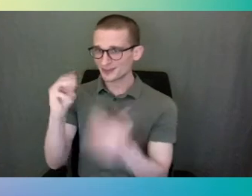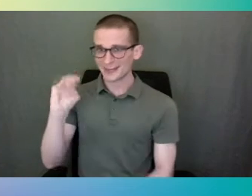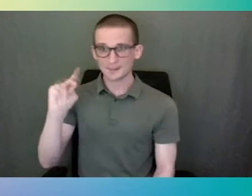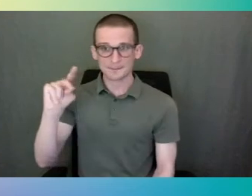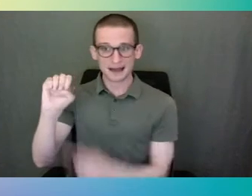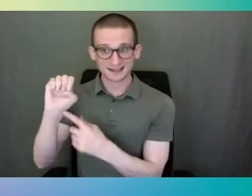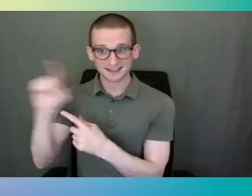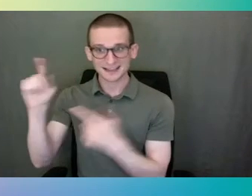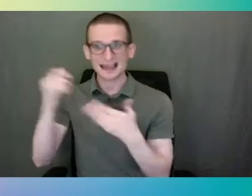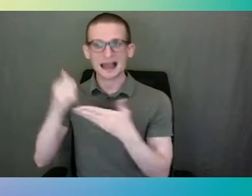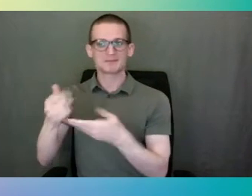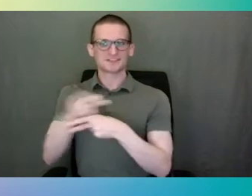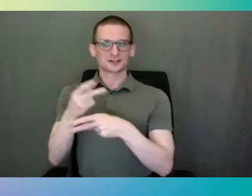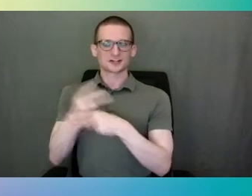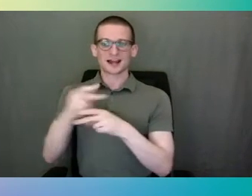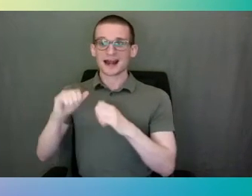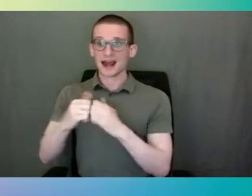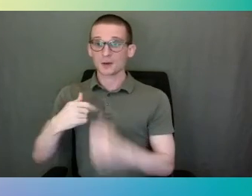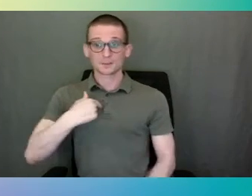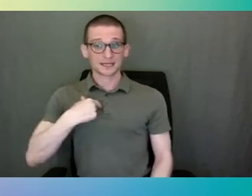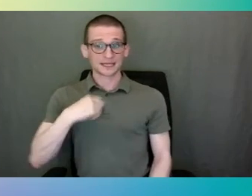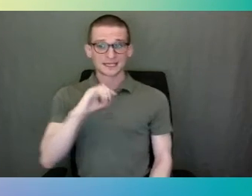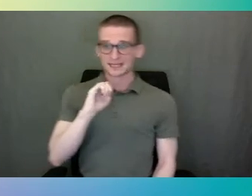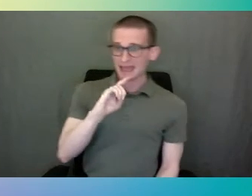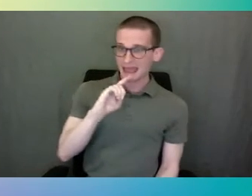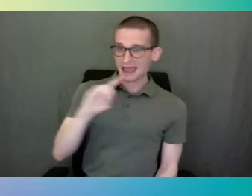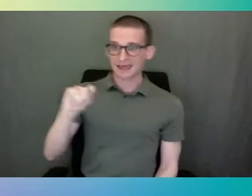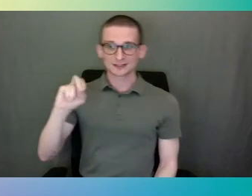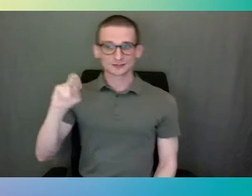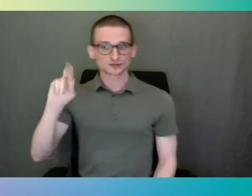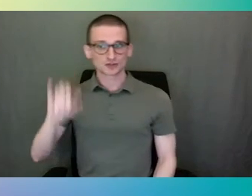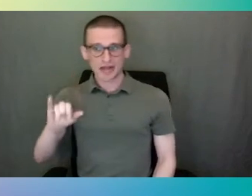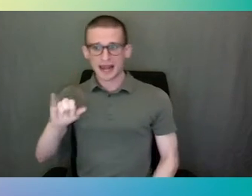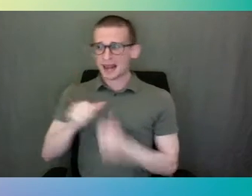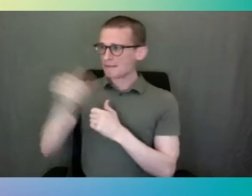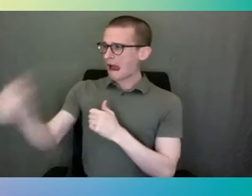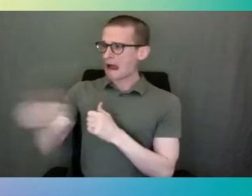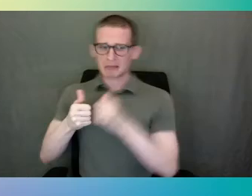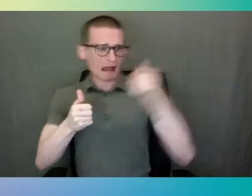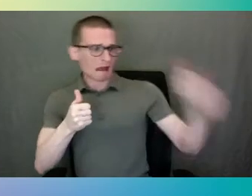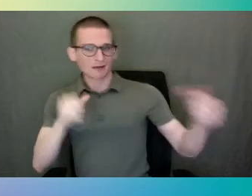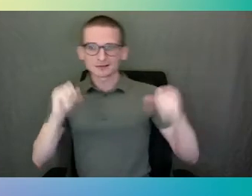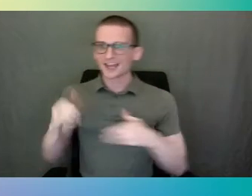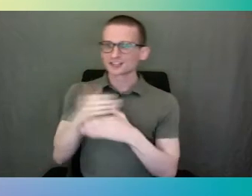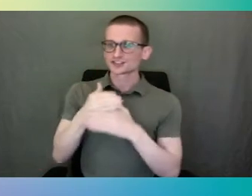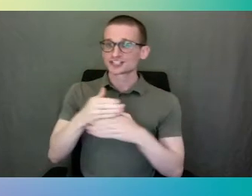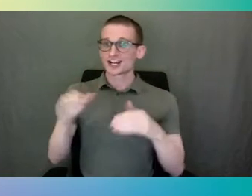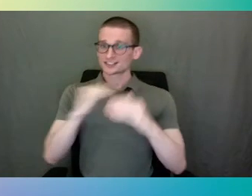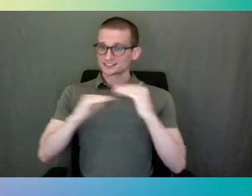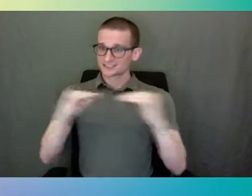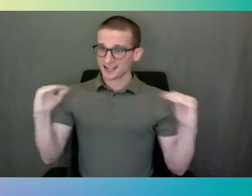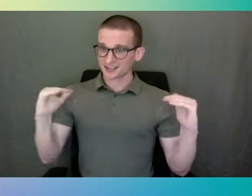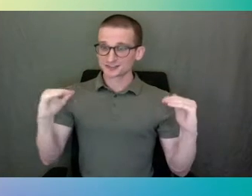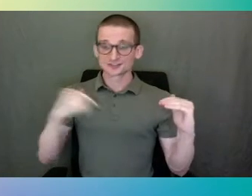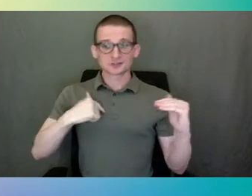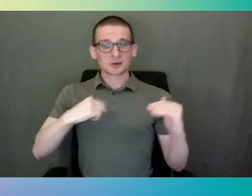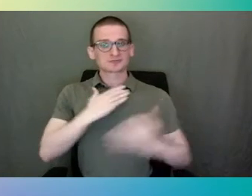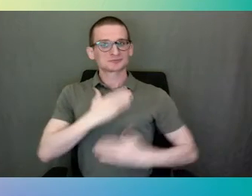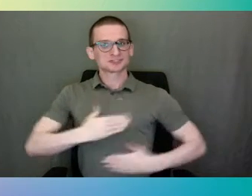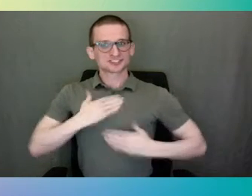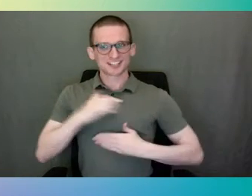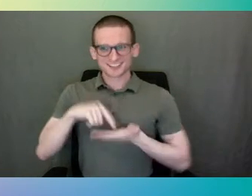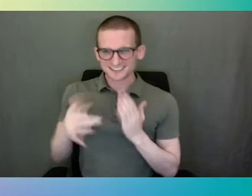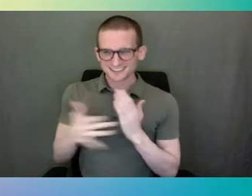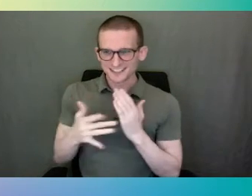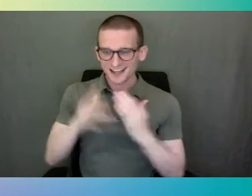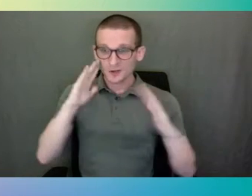2,300 miles from me. So I really appreciate this technology, and hopefully I'll actually use it well. So the first thing we're going to